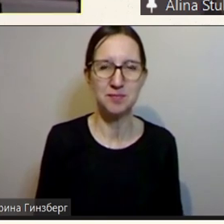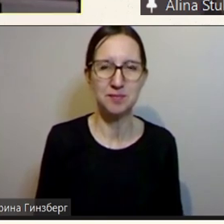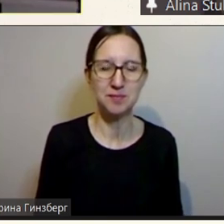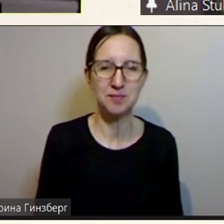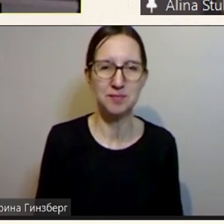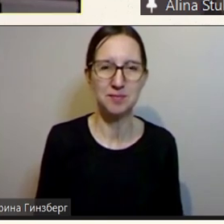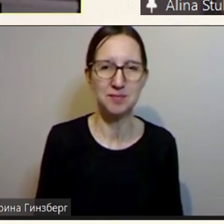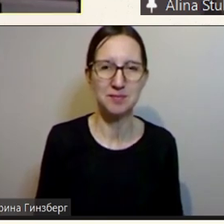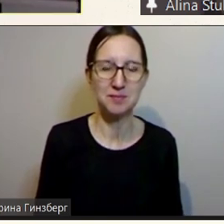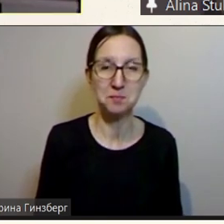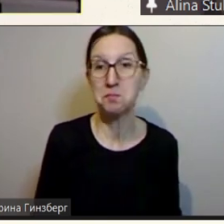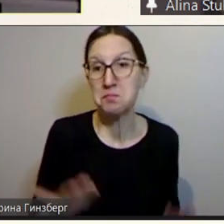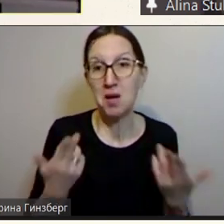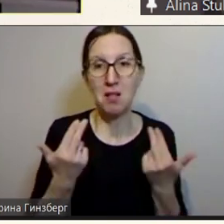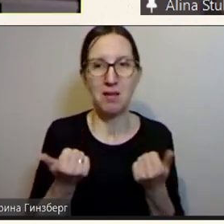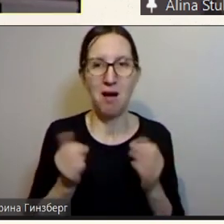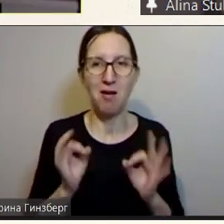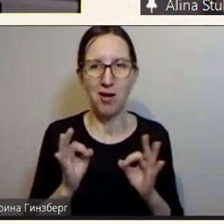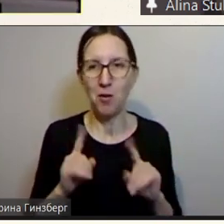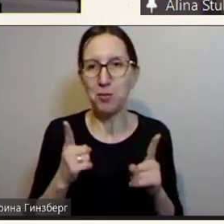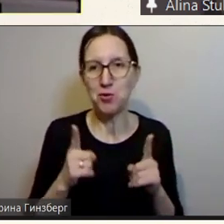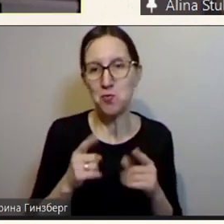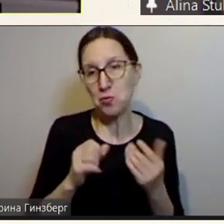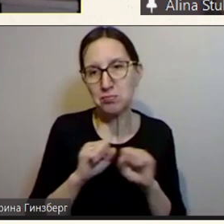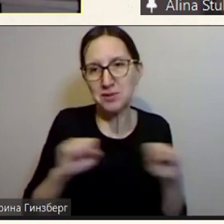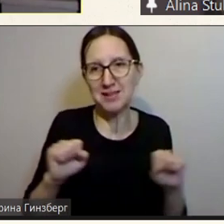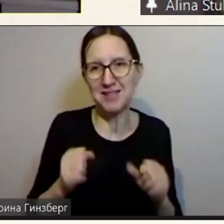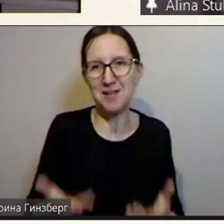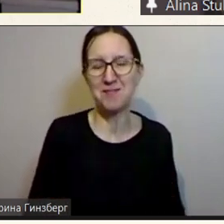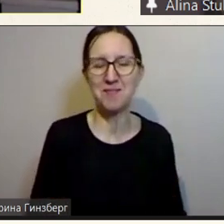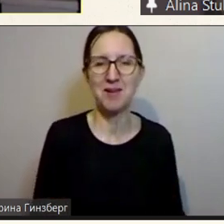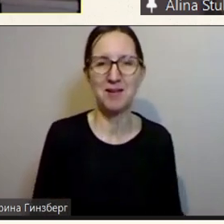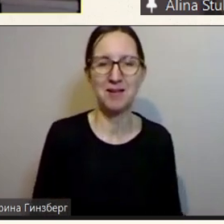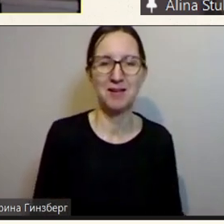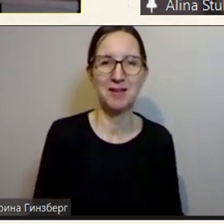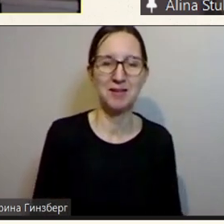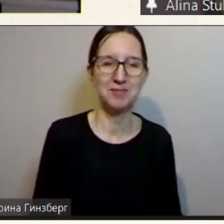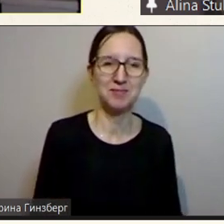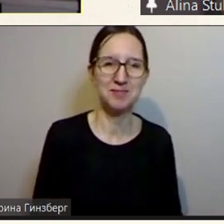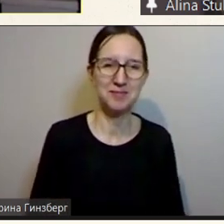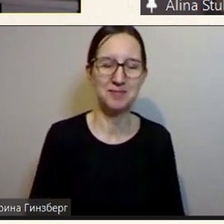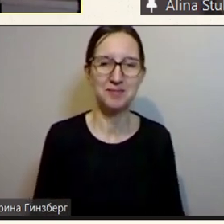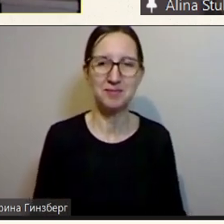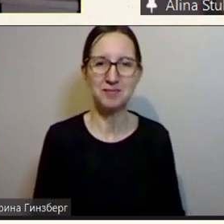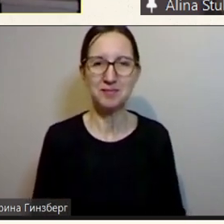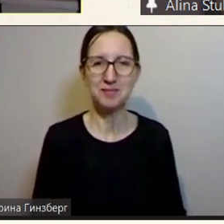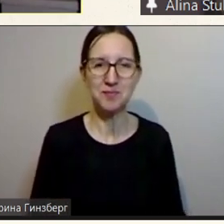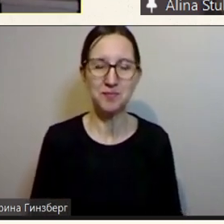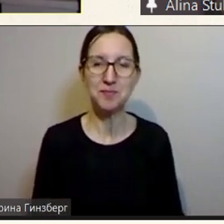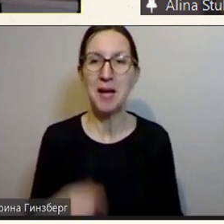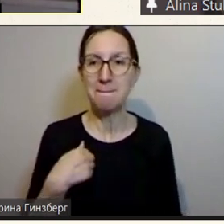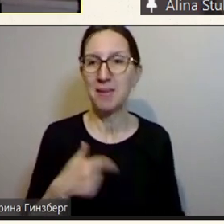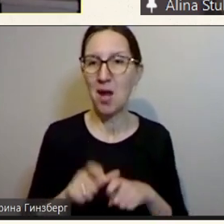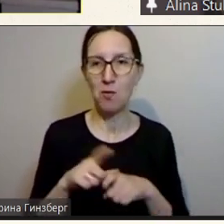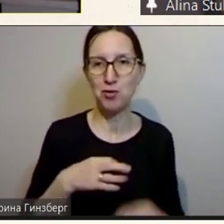Sure, why not? We're a big fan of Andrei Rublev, so